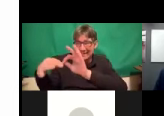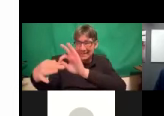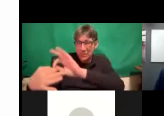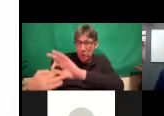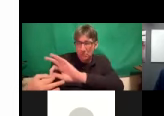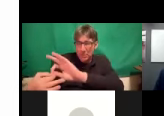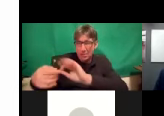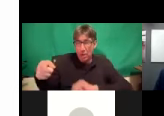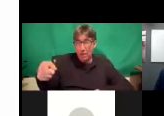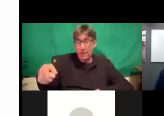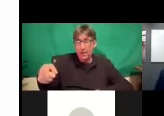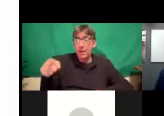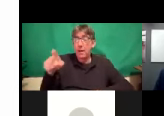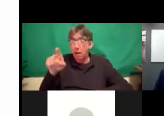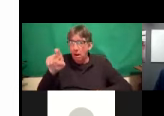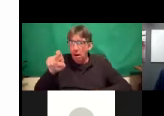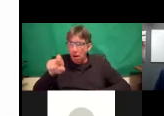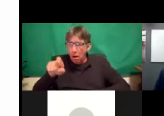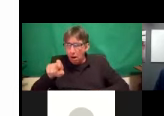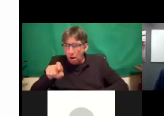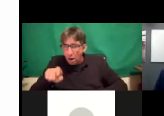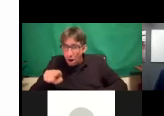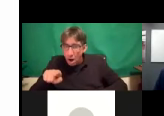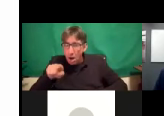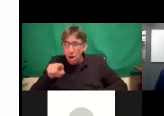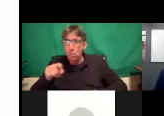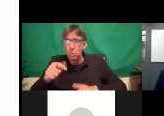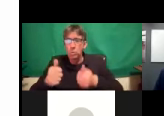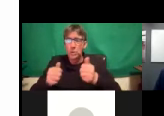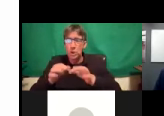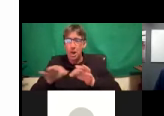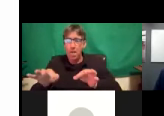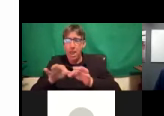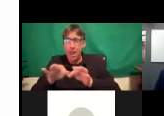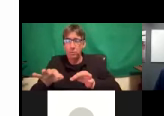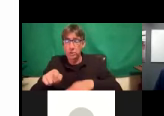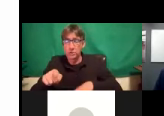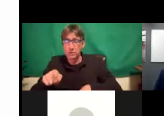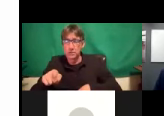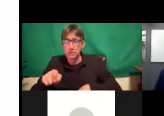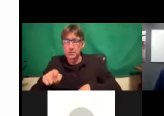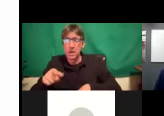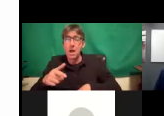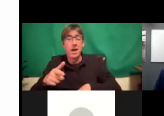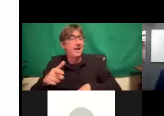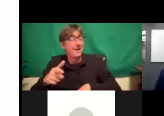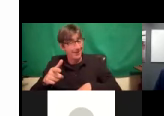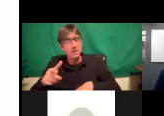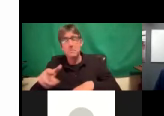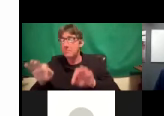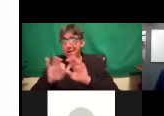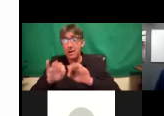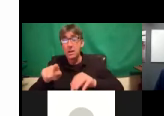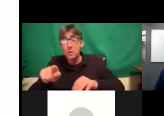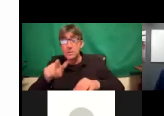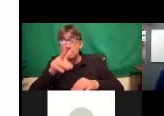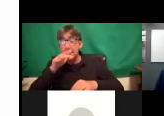to hear. Even participants listening in English should select English so they can hear any comments being spoken in other